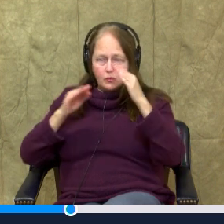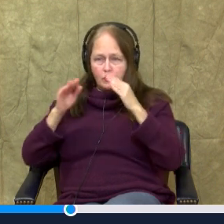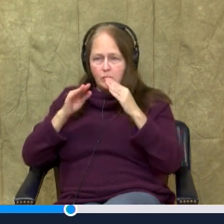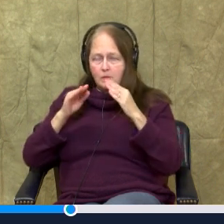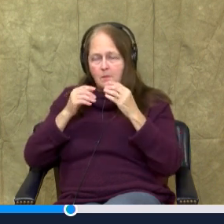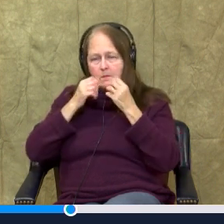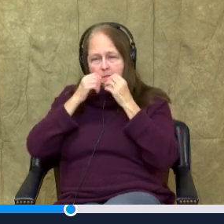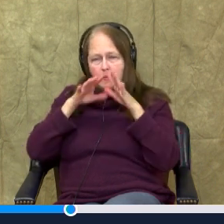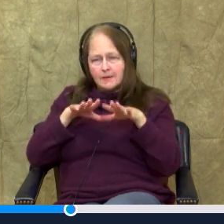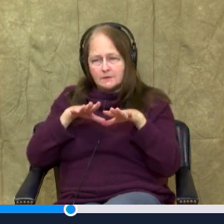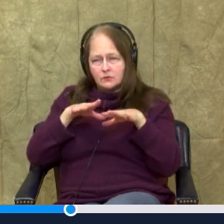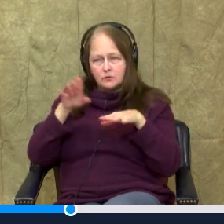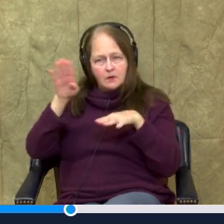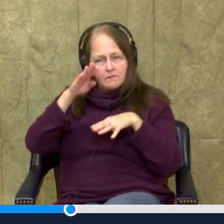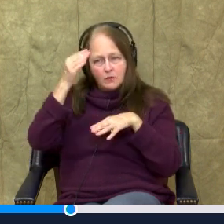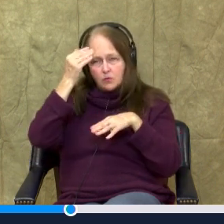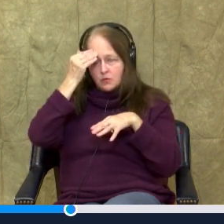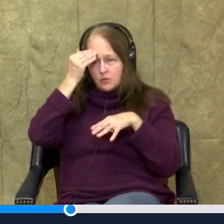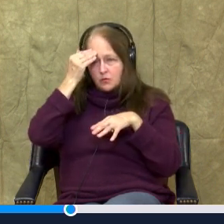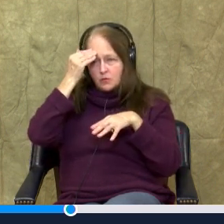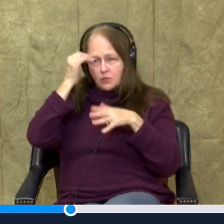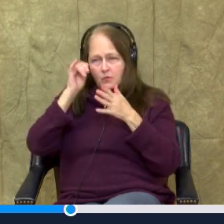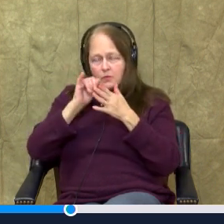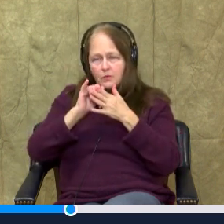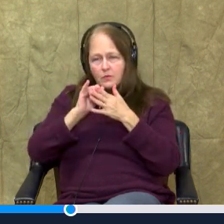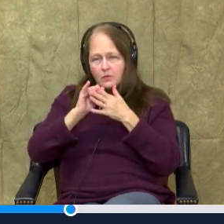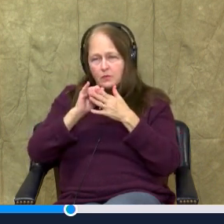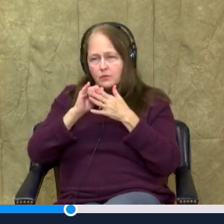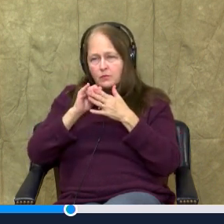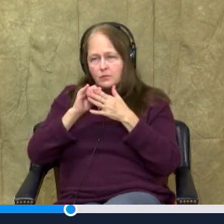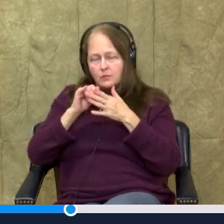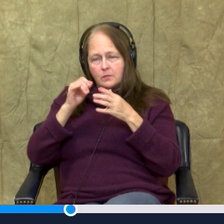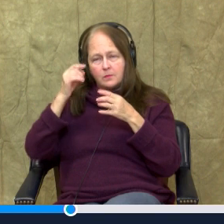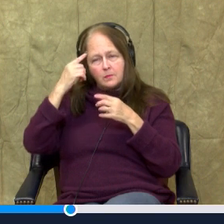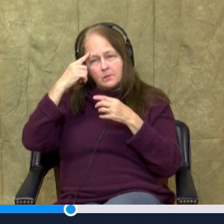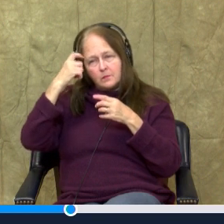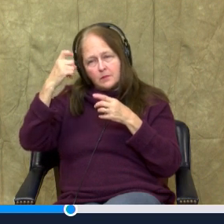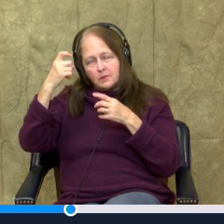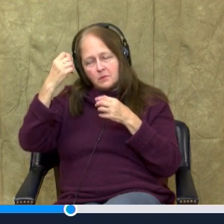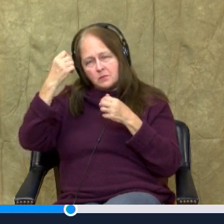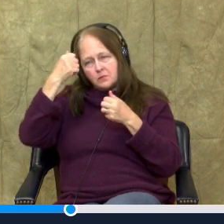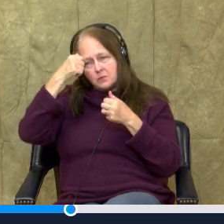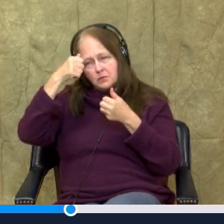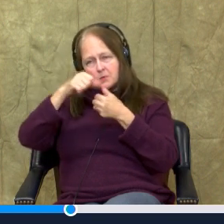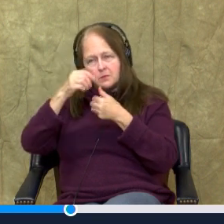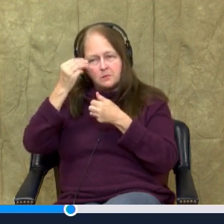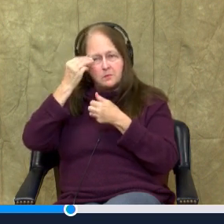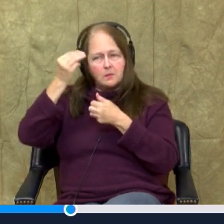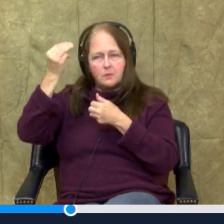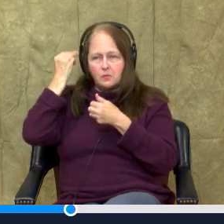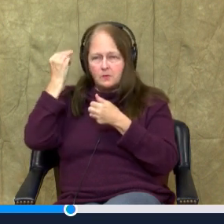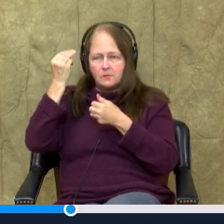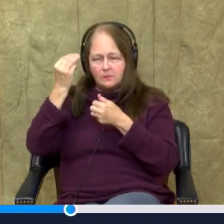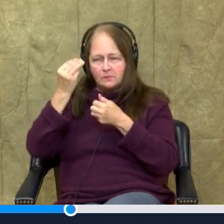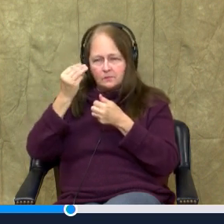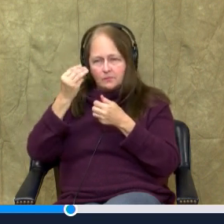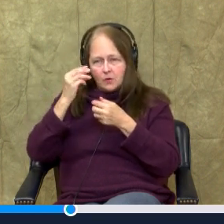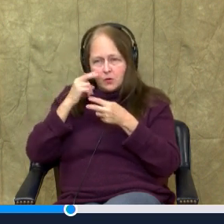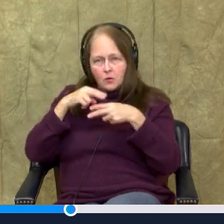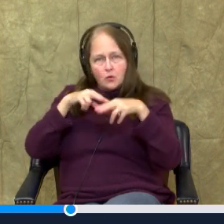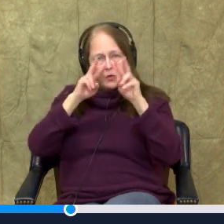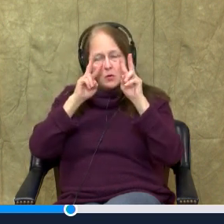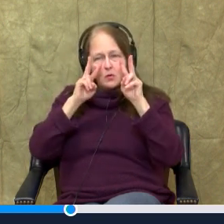of blessing. You never know what garish or gorgeously disguised memories to be might rain down from above. So look